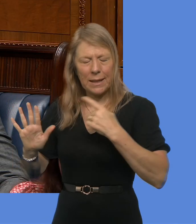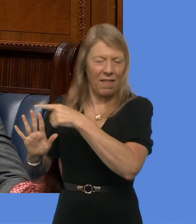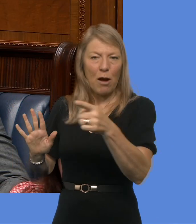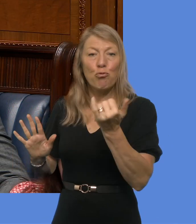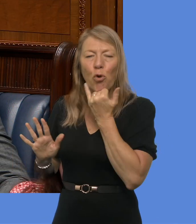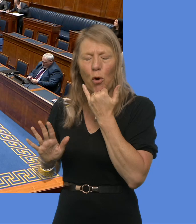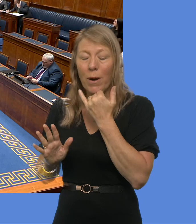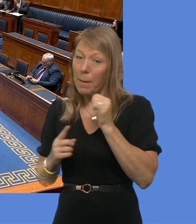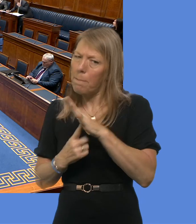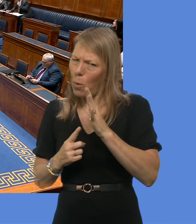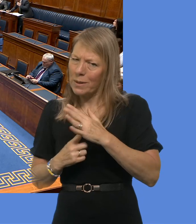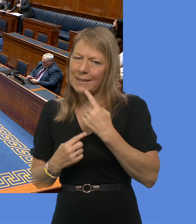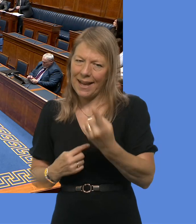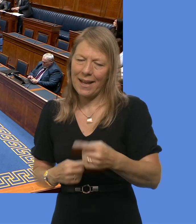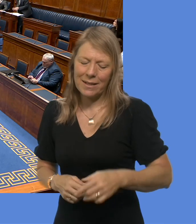Claire Sugden.